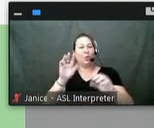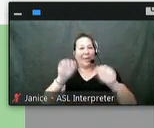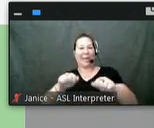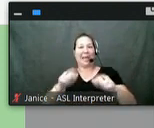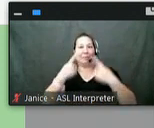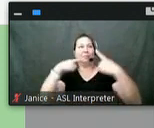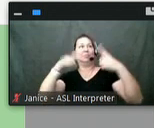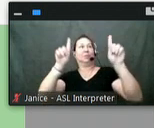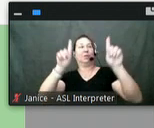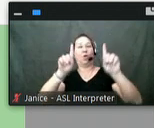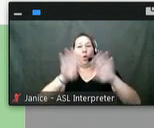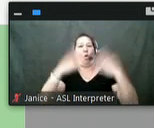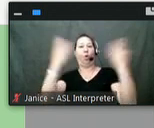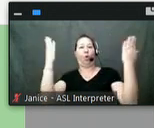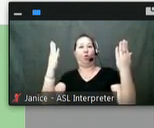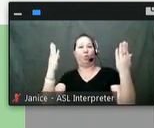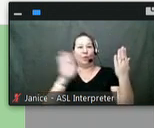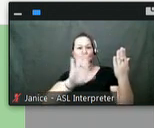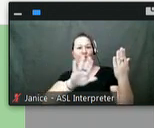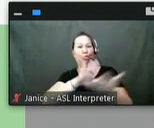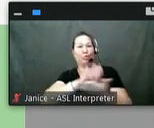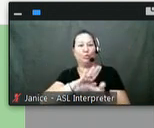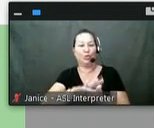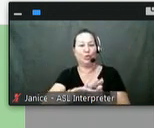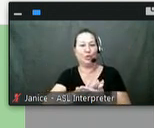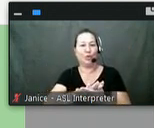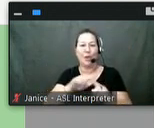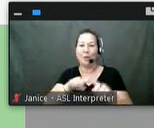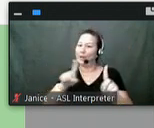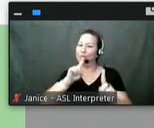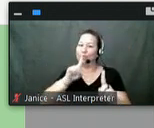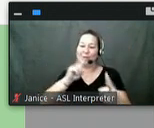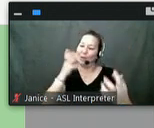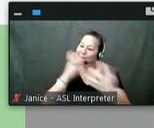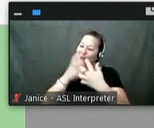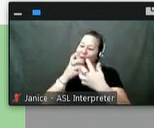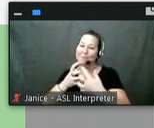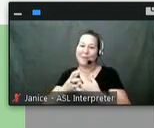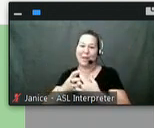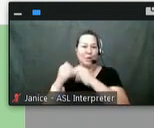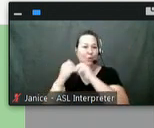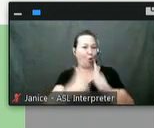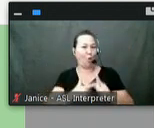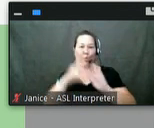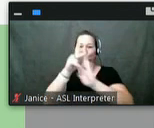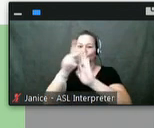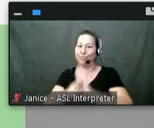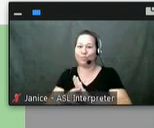you have to look at the number of cohorts, because as Dr. May said earlier, you can't